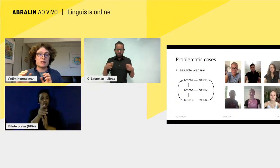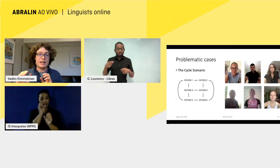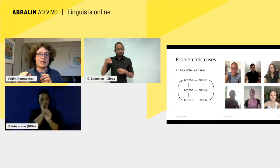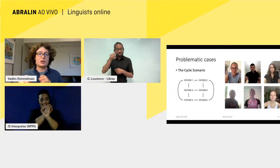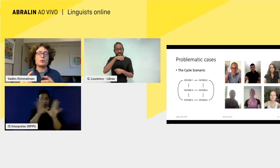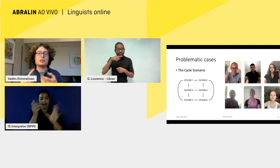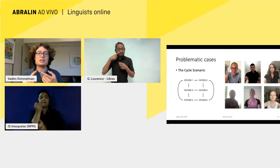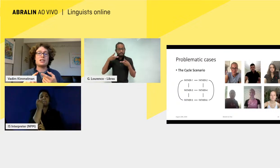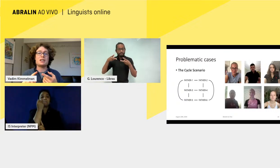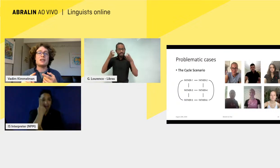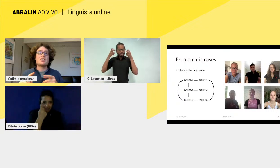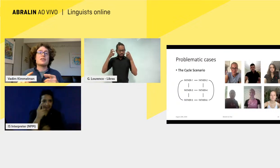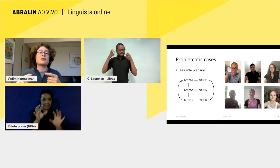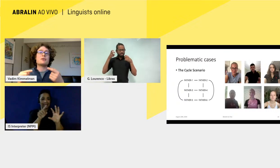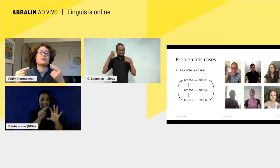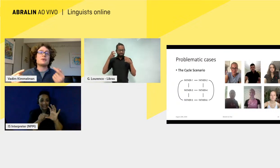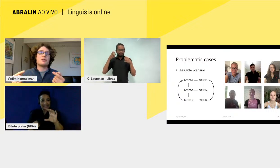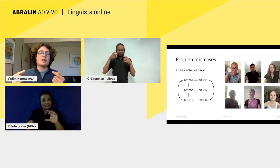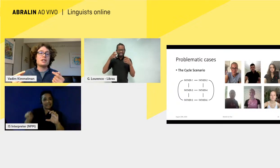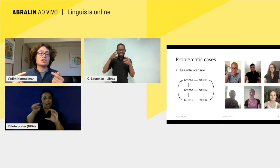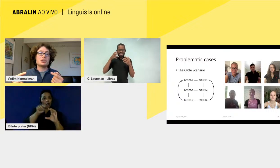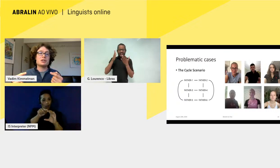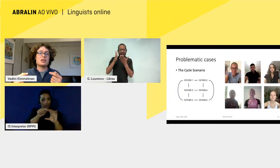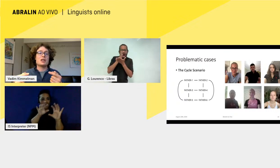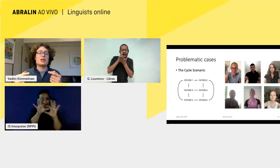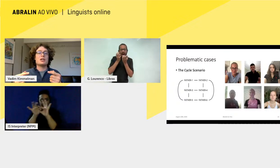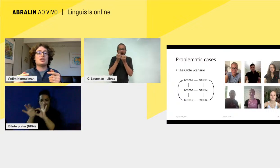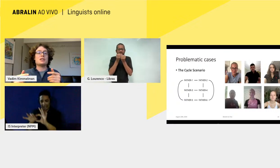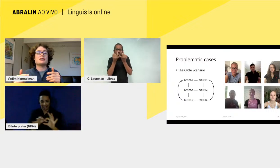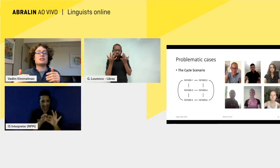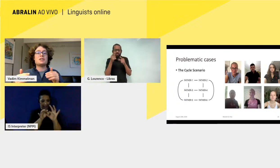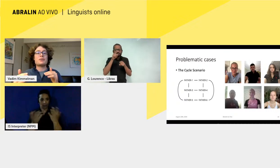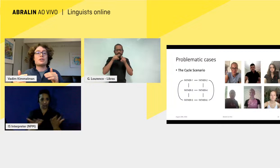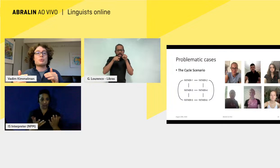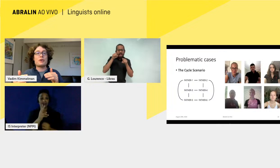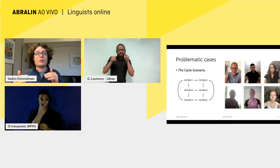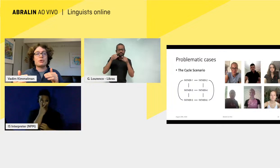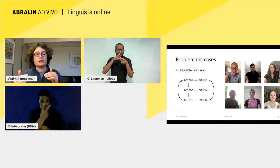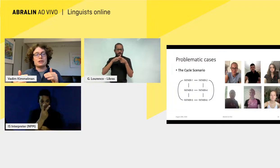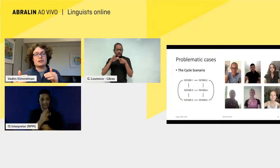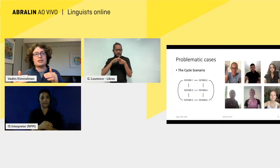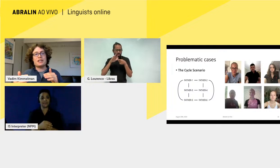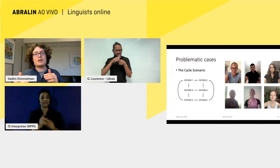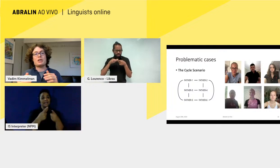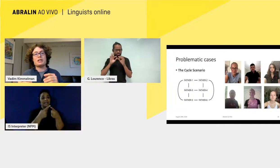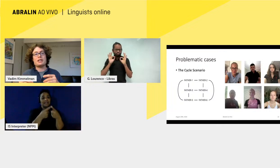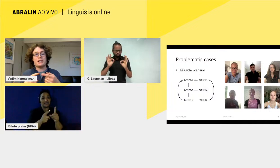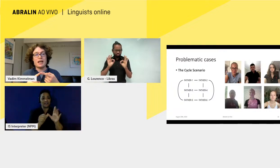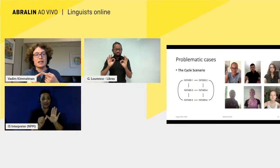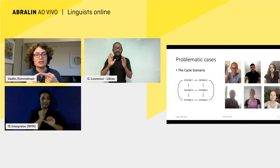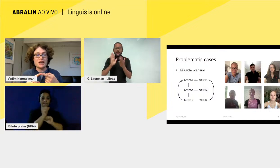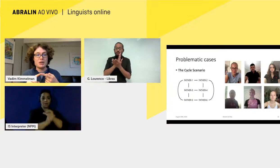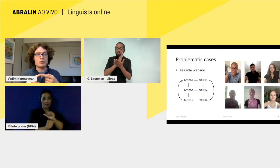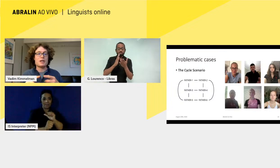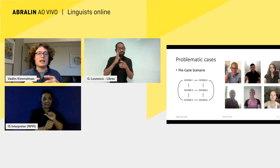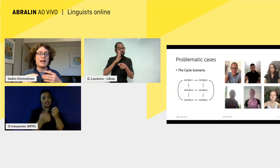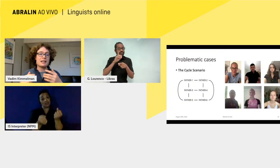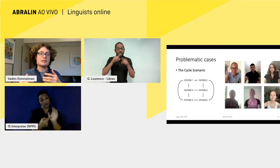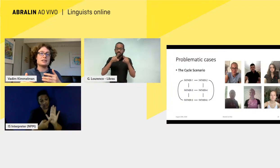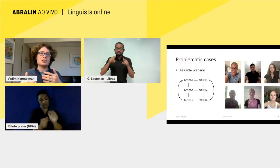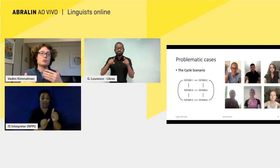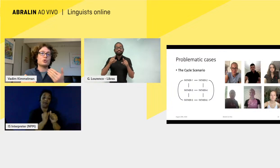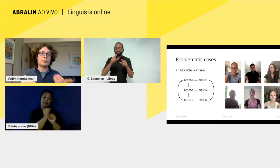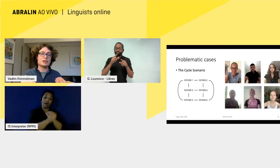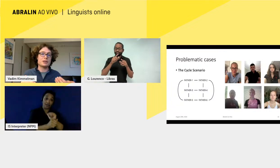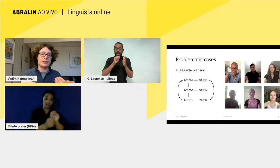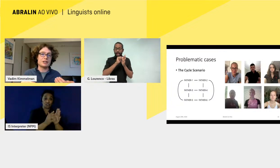system looks like. You will see that there is variation in different parameters, namely in hand shape